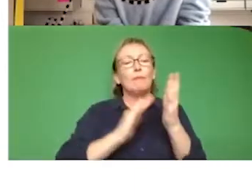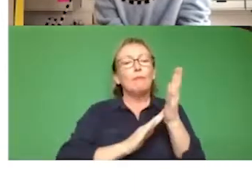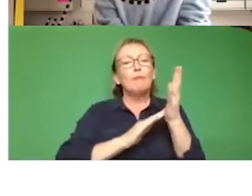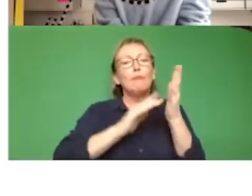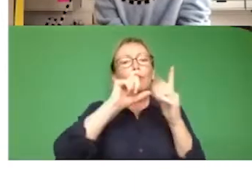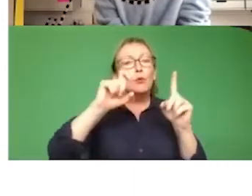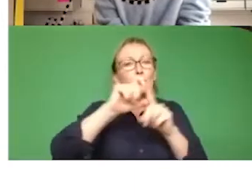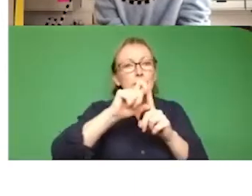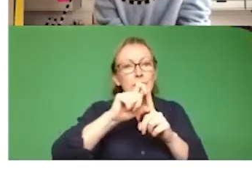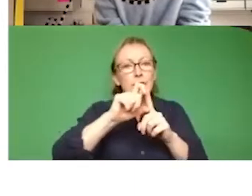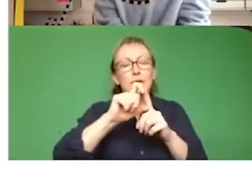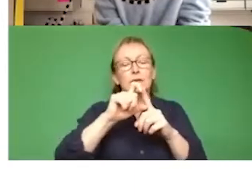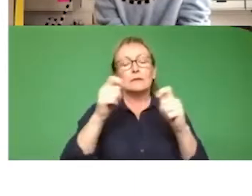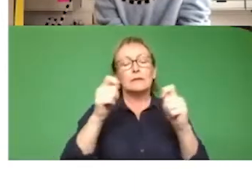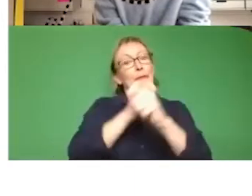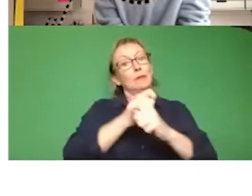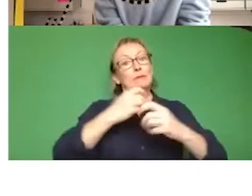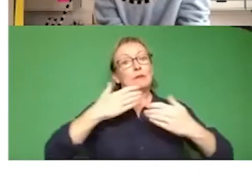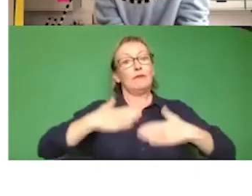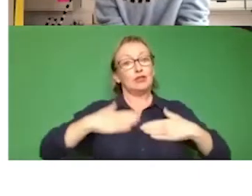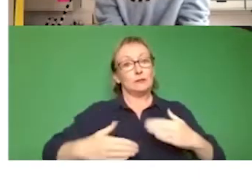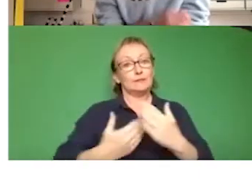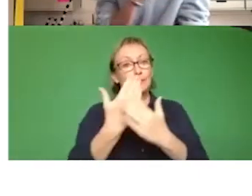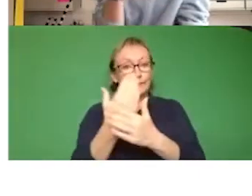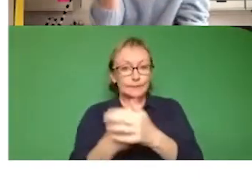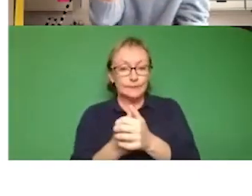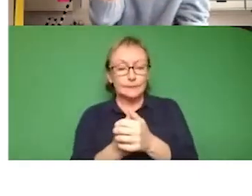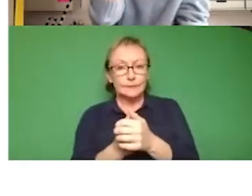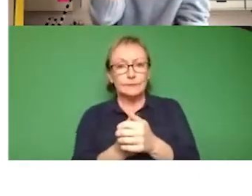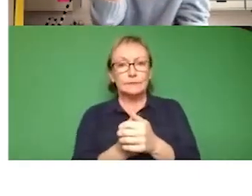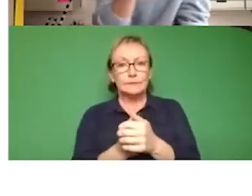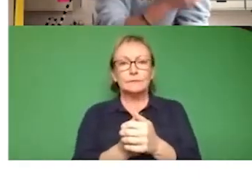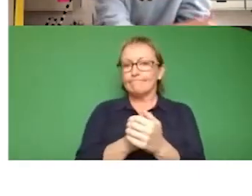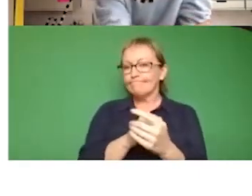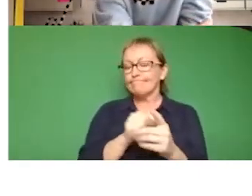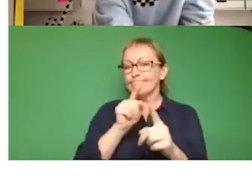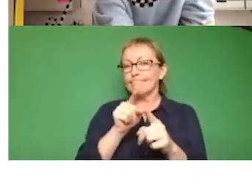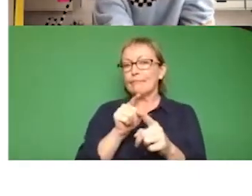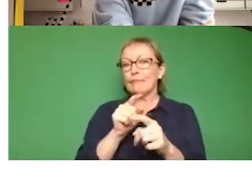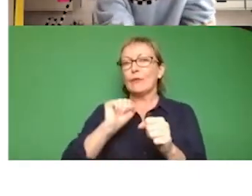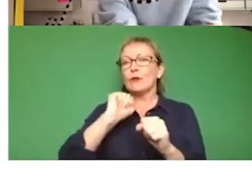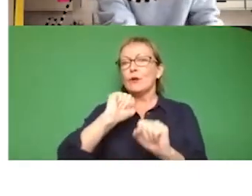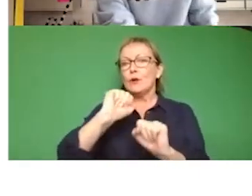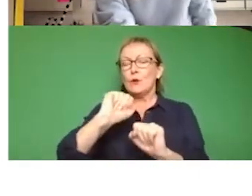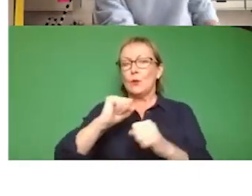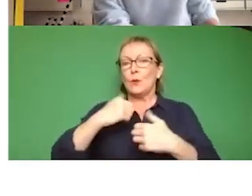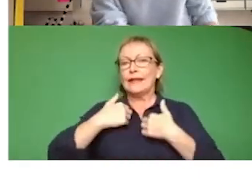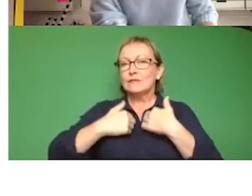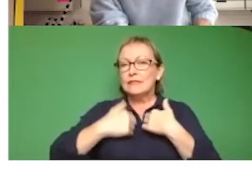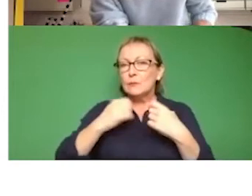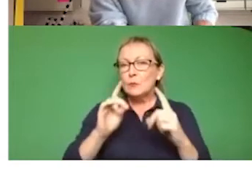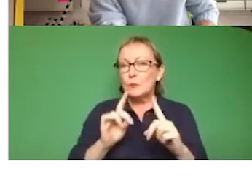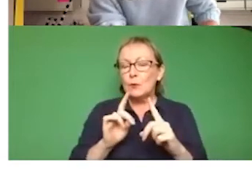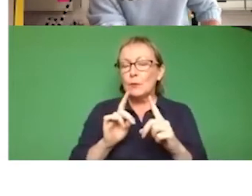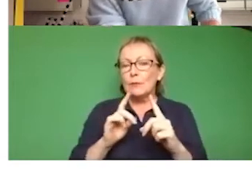into... Yeah, I find that interesting that that was one of your motivations as well for setting up La Fetiche after, you know,